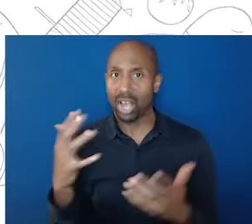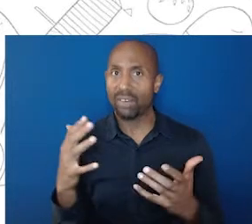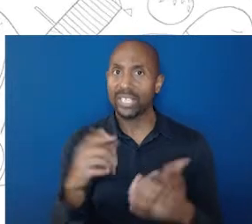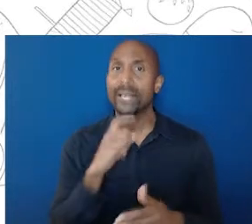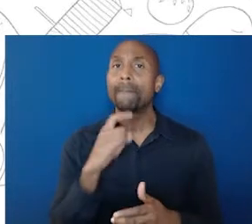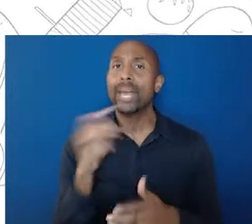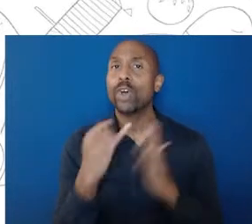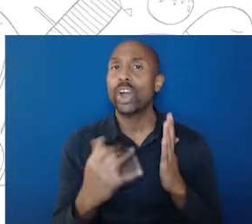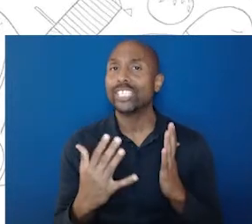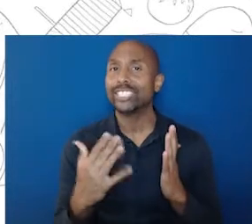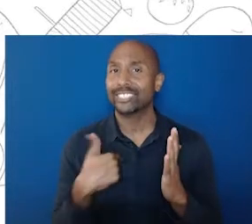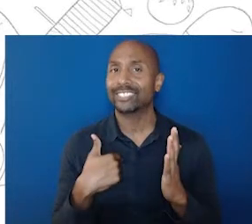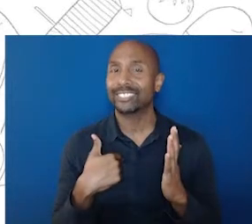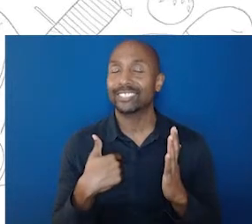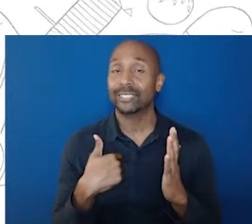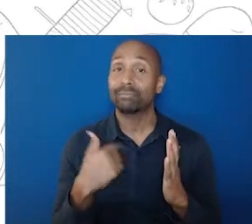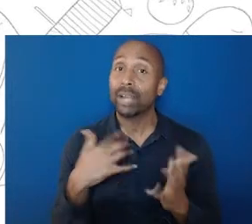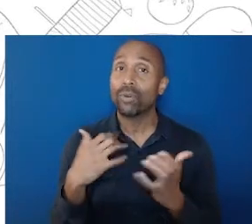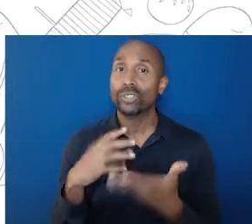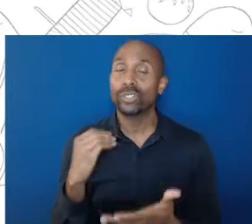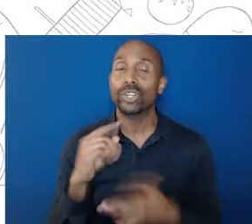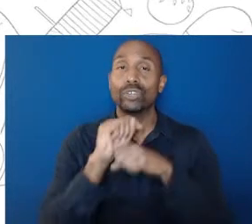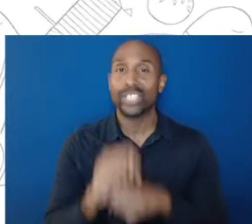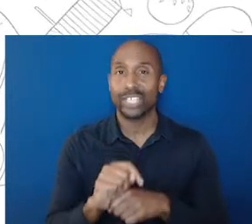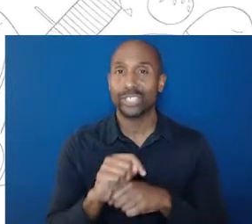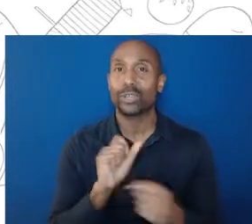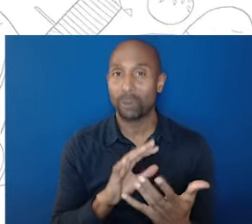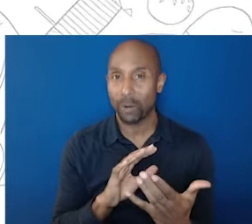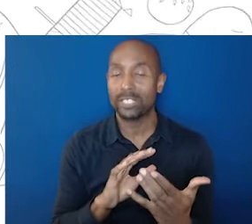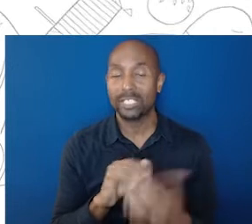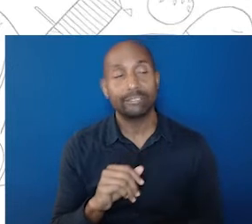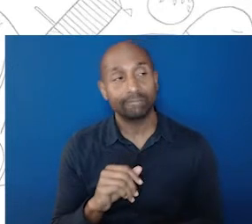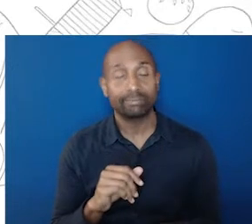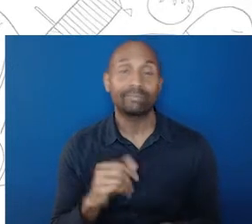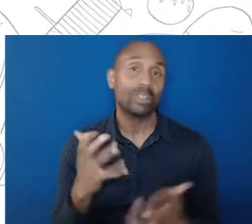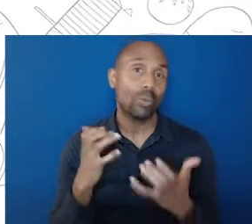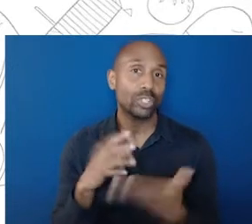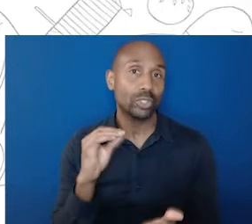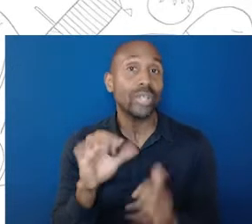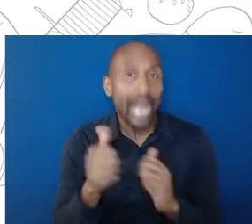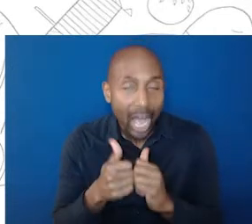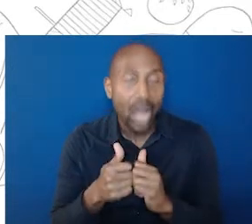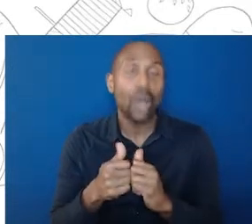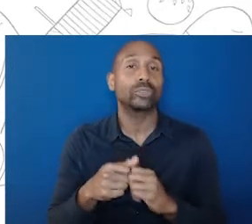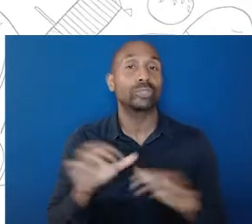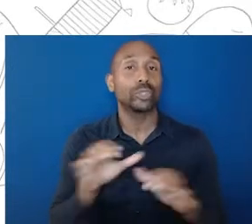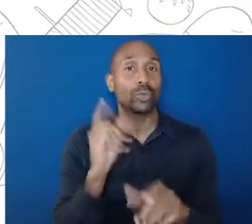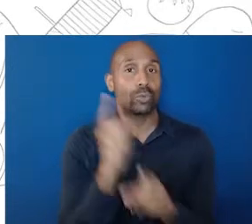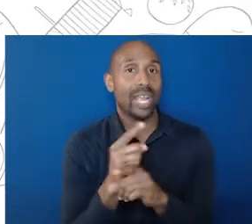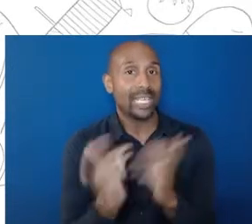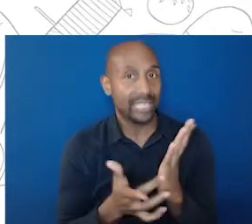I was already a metal artist and I was interested in learning traditional techniques and learning how to do things